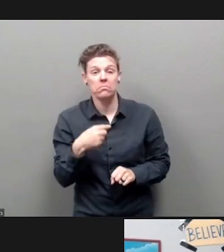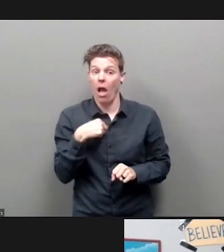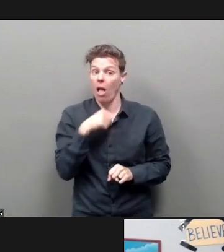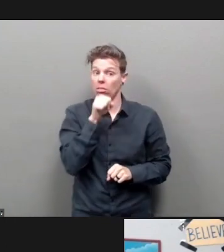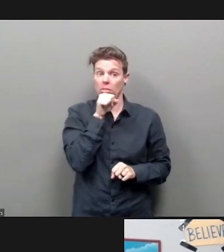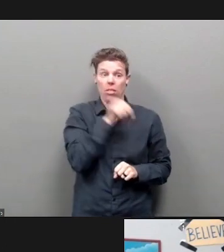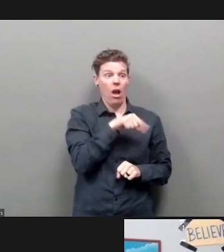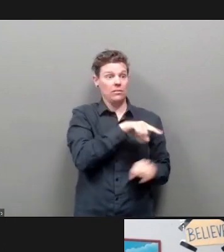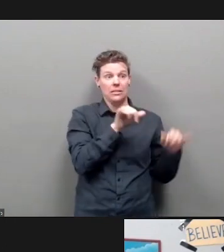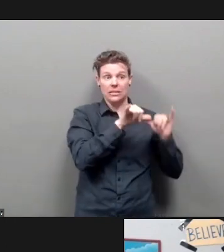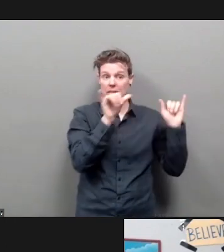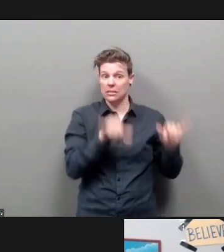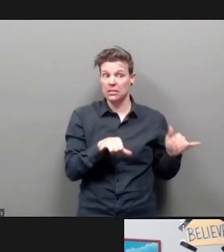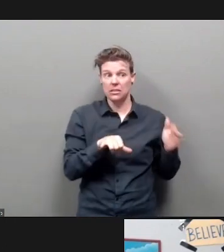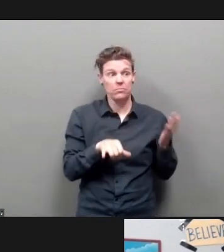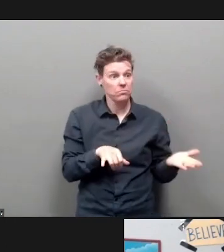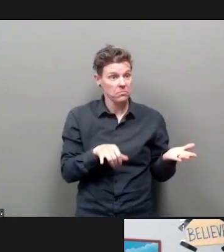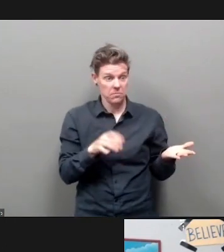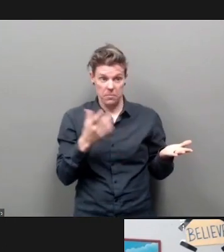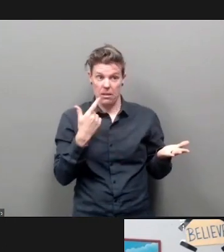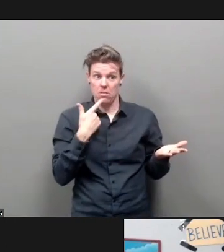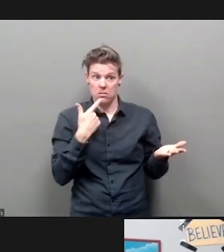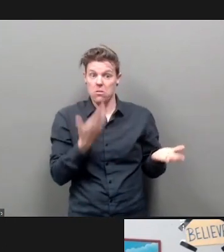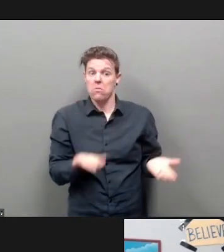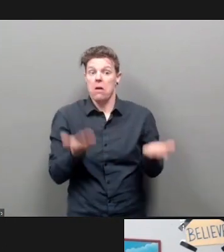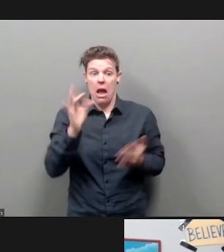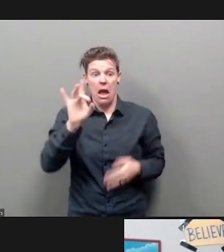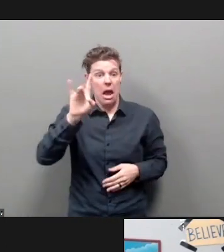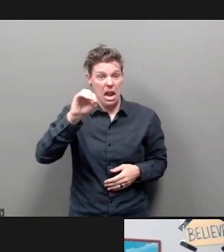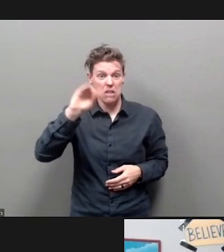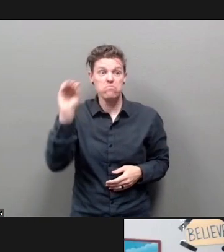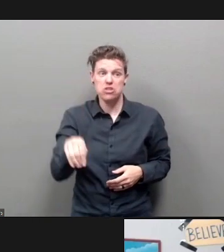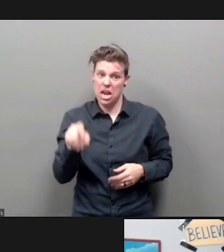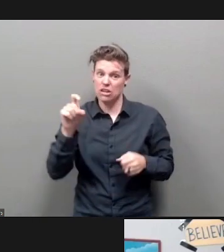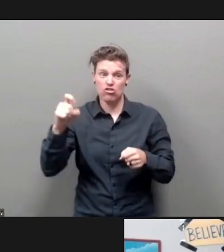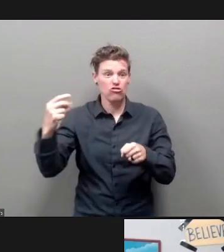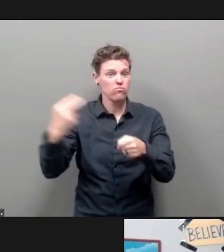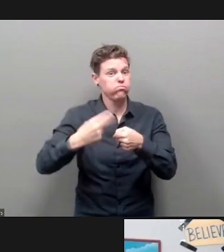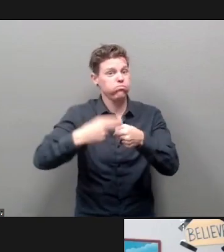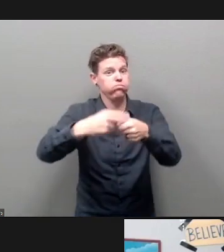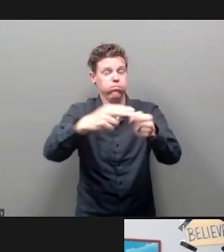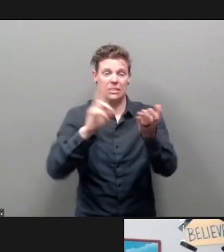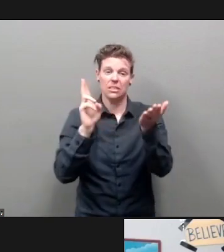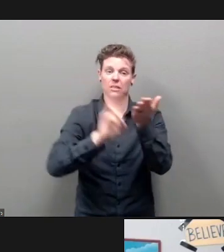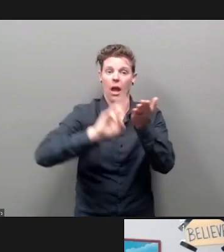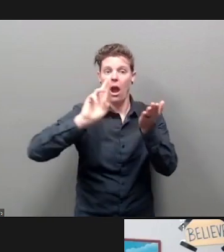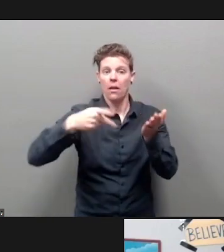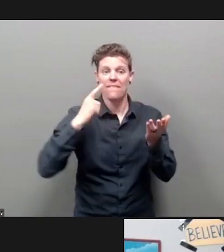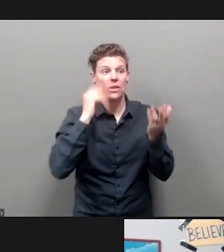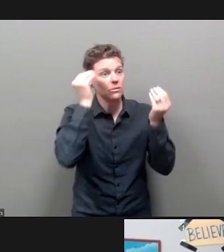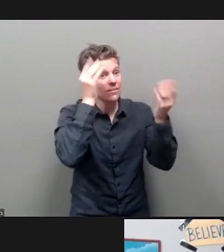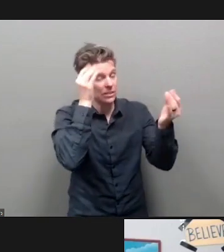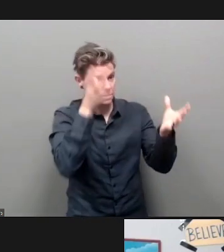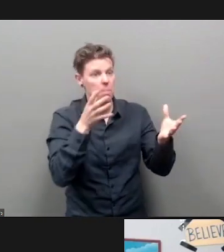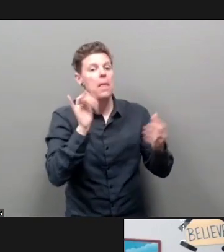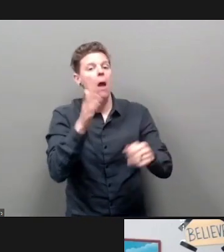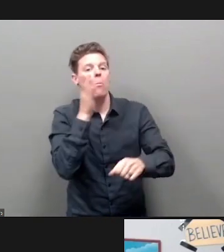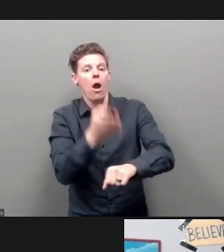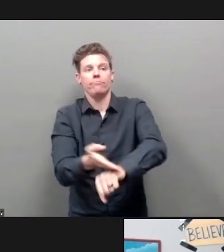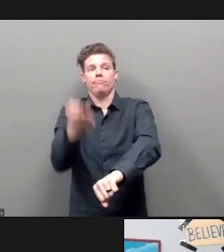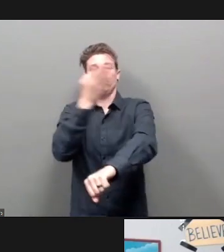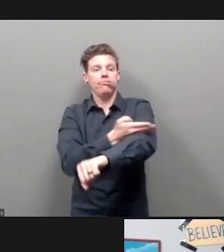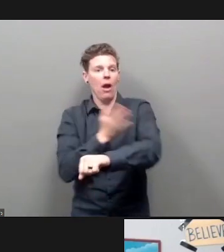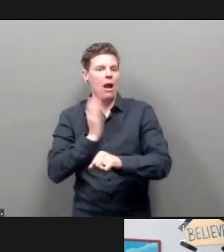have 80% of New Mexico on it. And I think that will increase testing a little bit, but it's